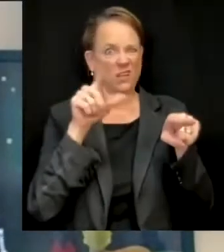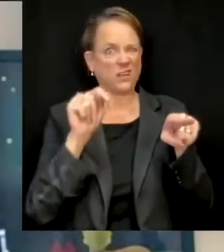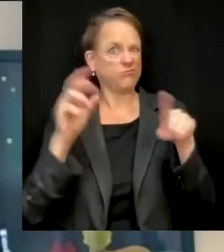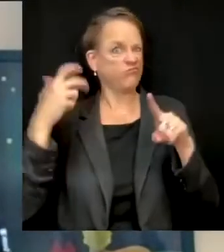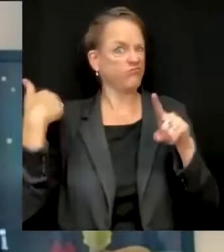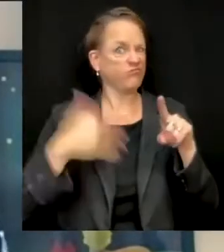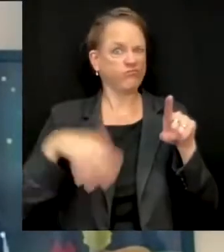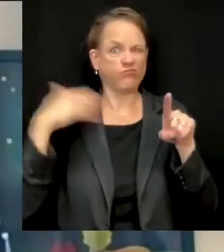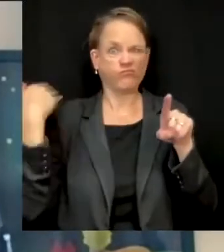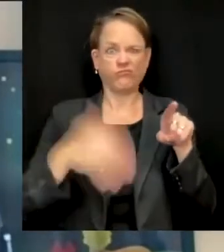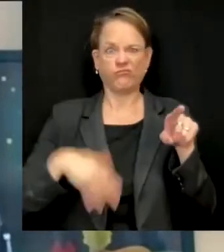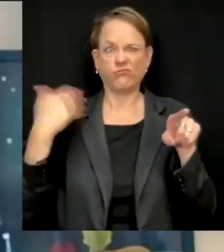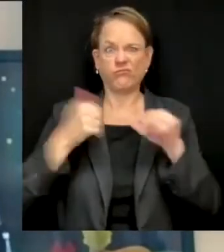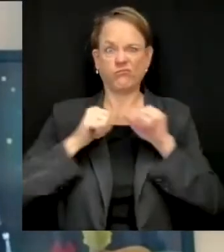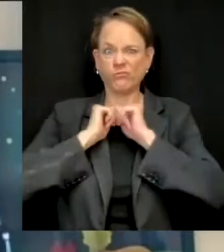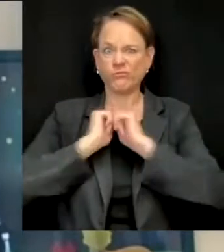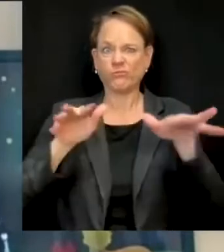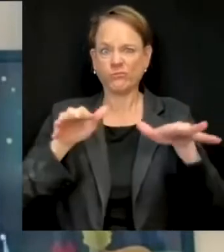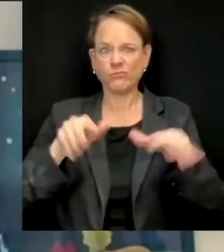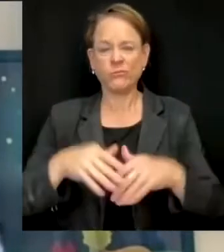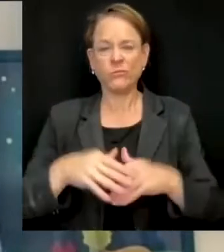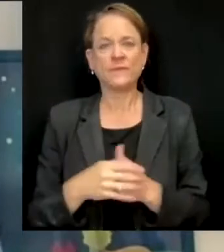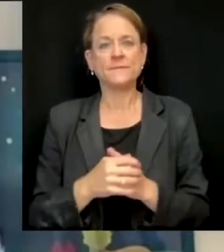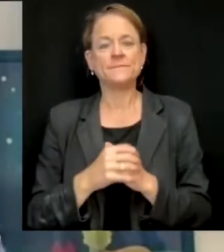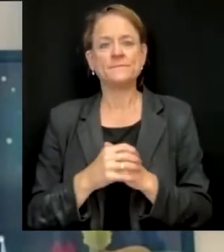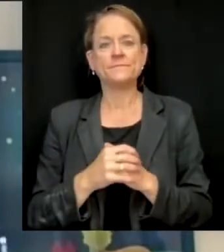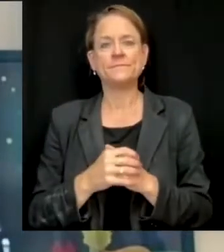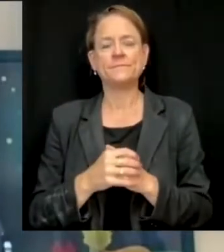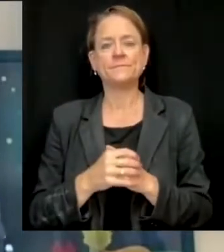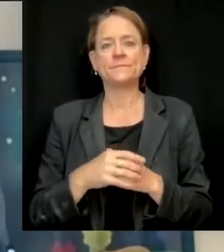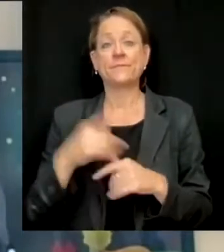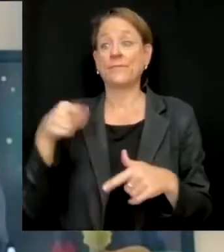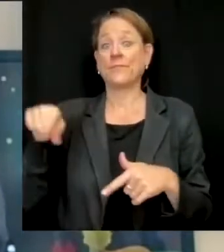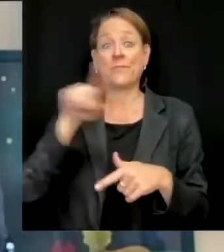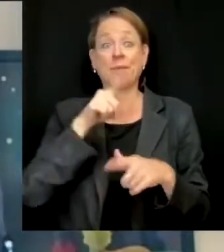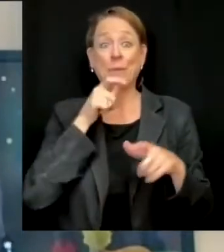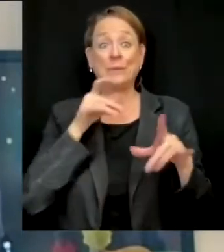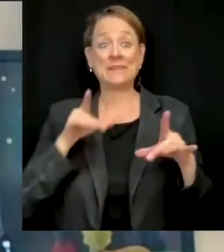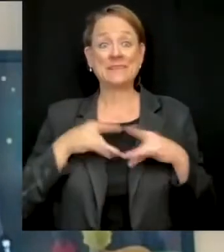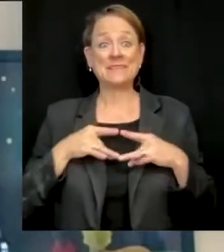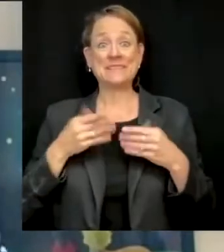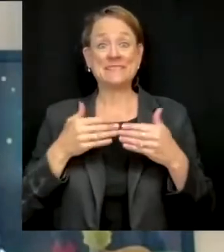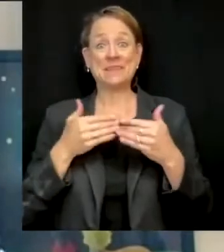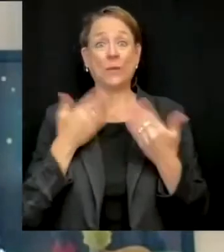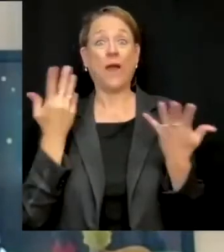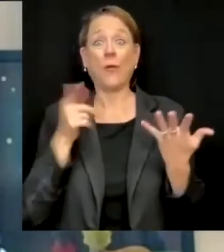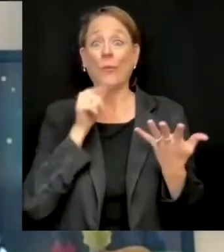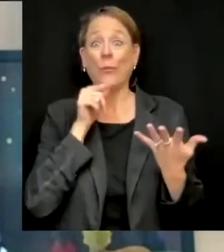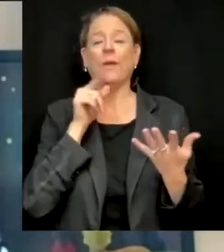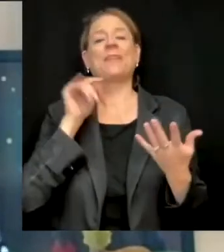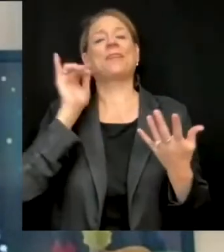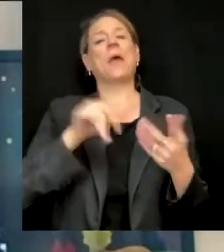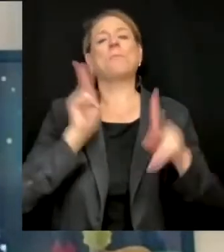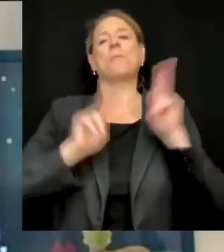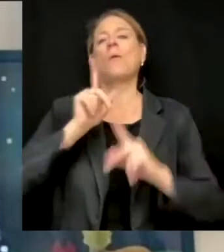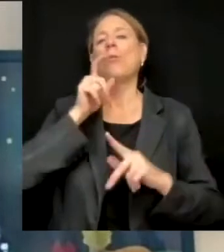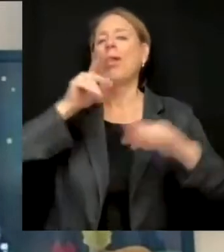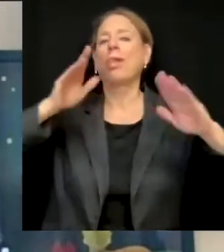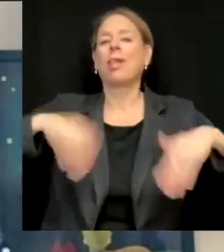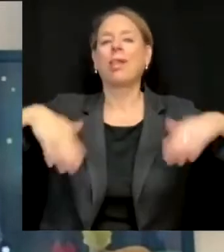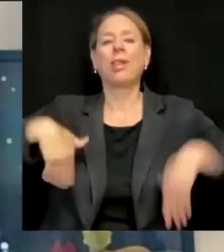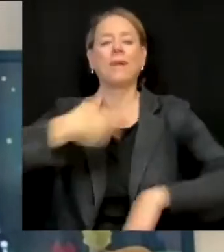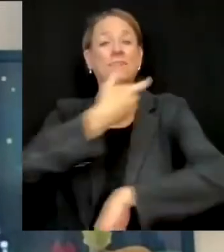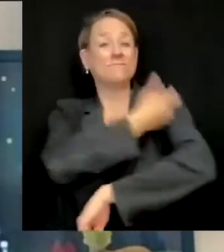who are not vaccinated. And more infected people means we will see more hospitalizations